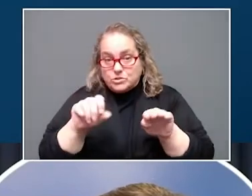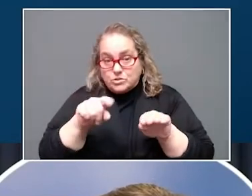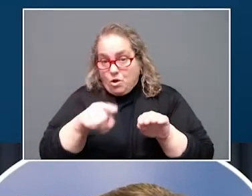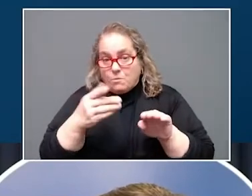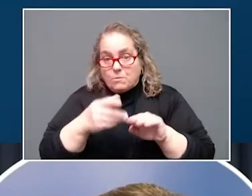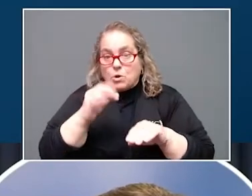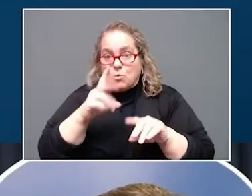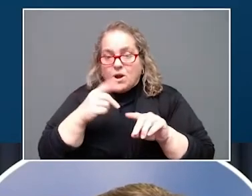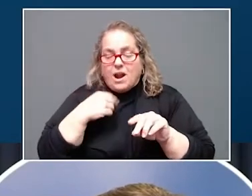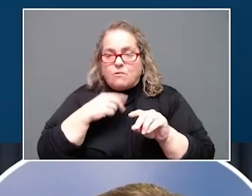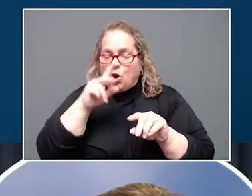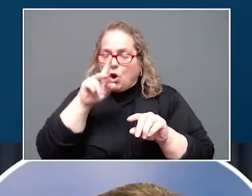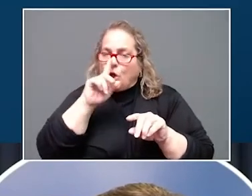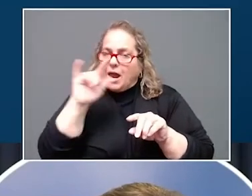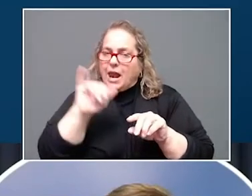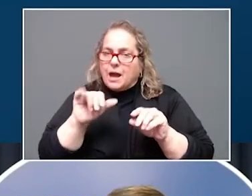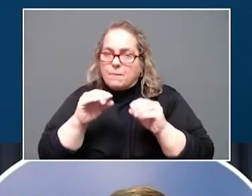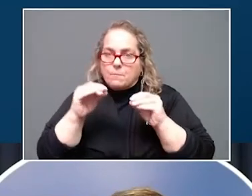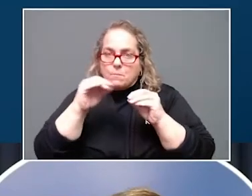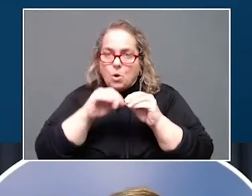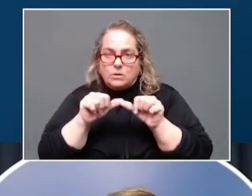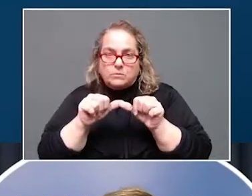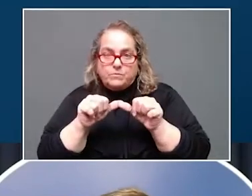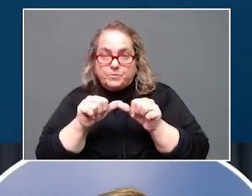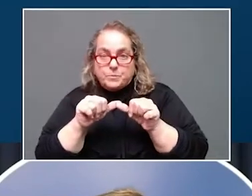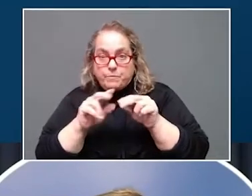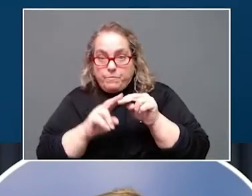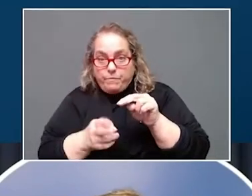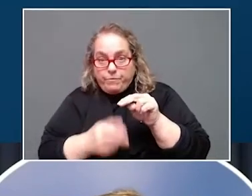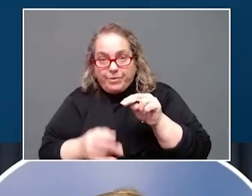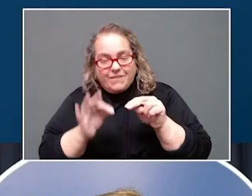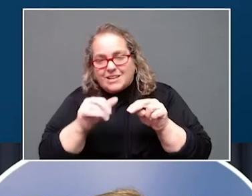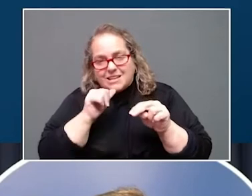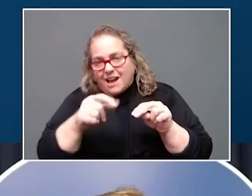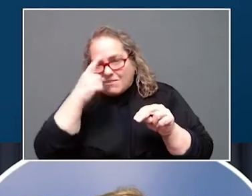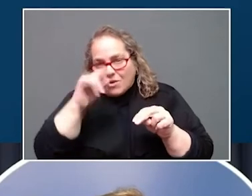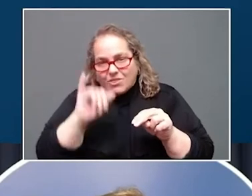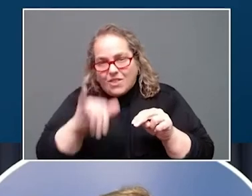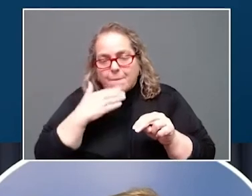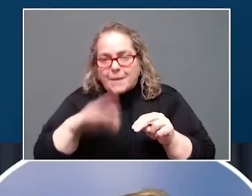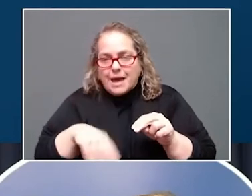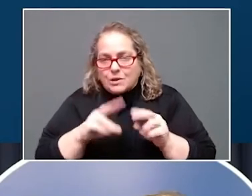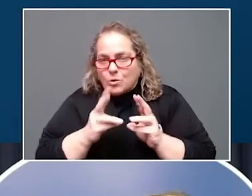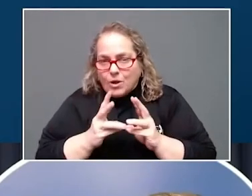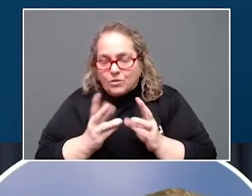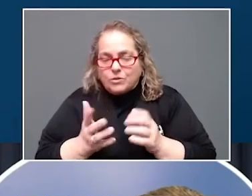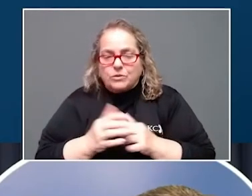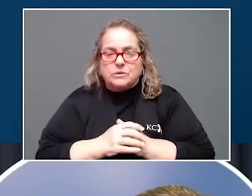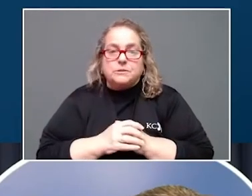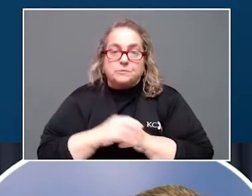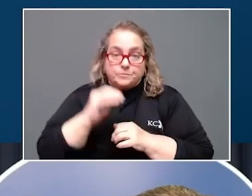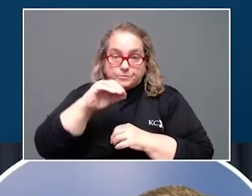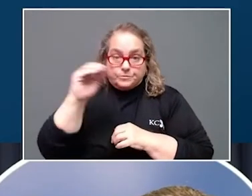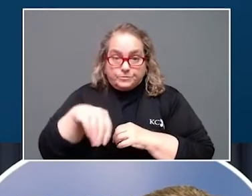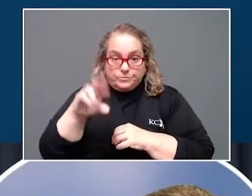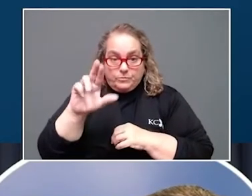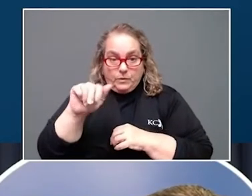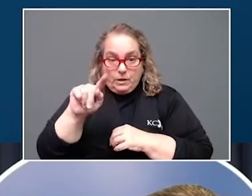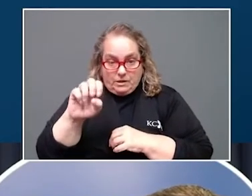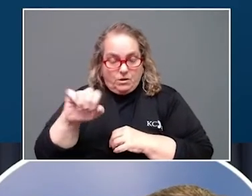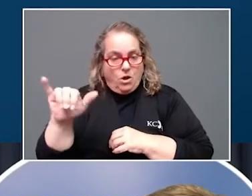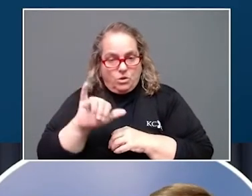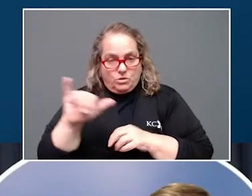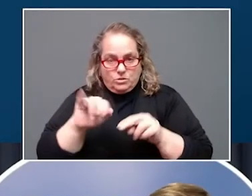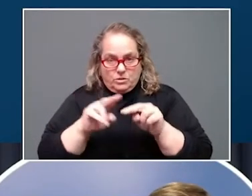Kentucky Governor Andy Beshear opened his coronavirus briefing Monday by saying that the state is continuing to see sharp declines in the number of